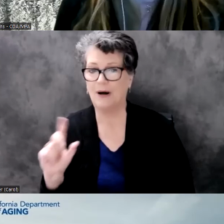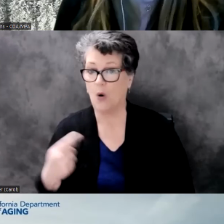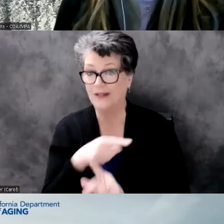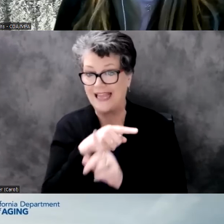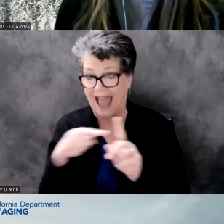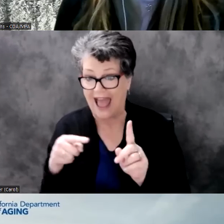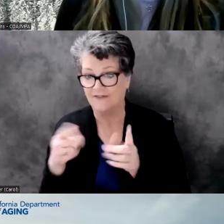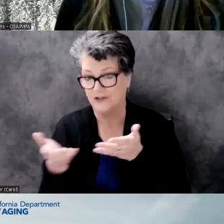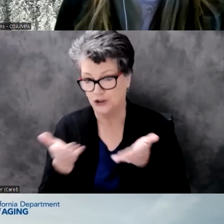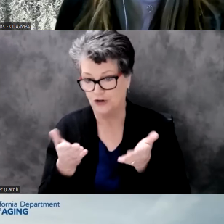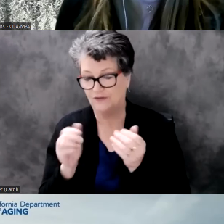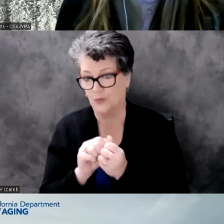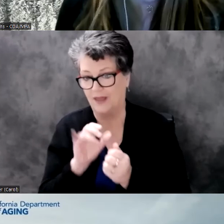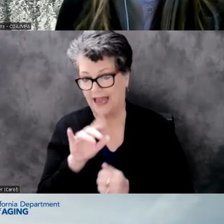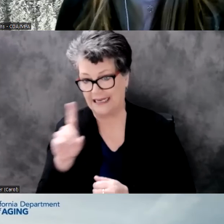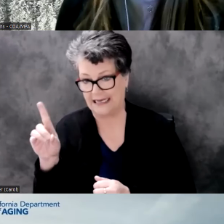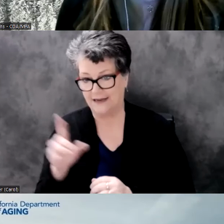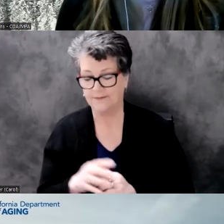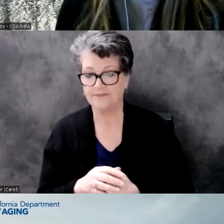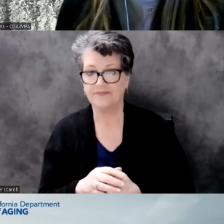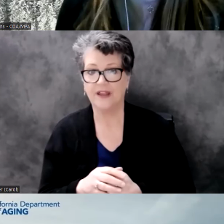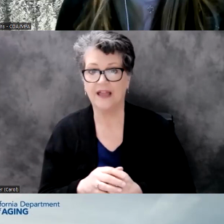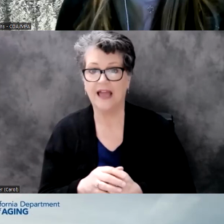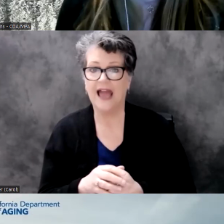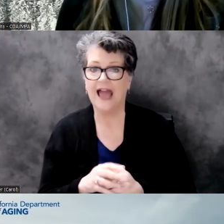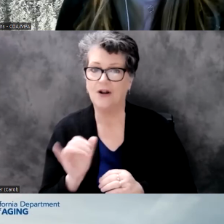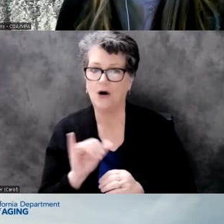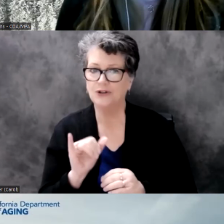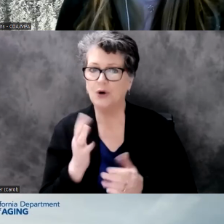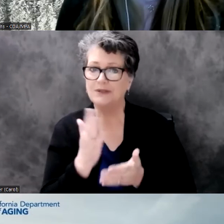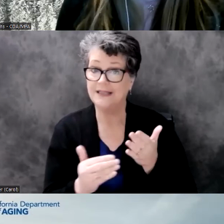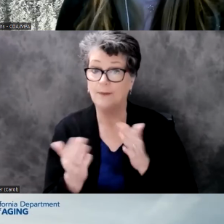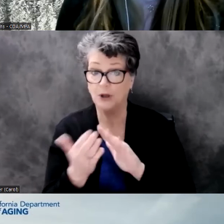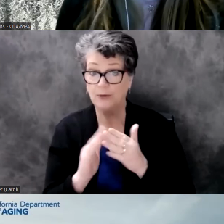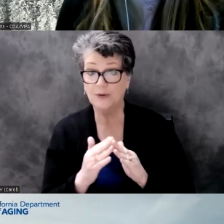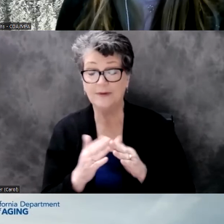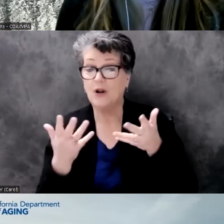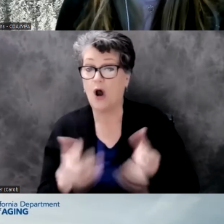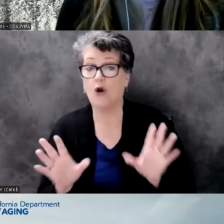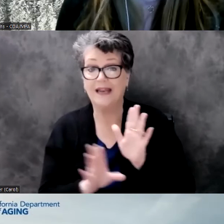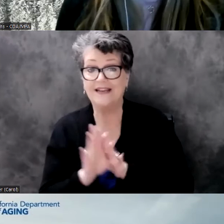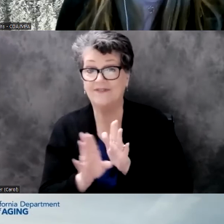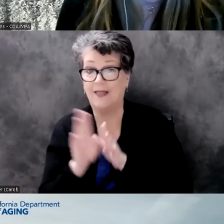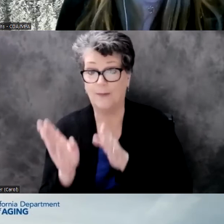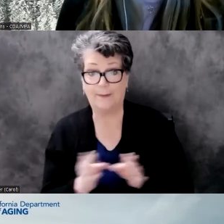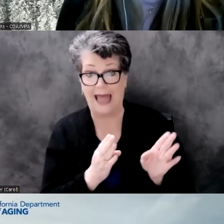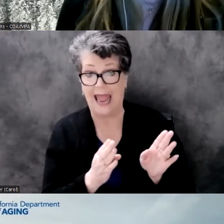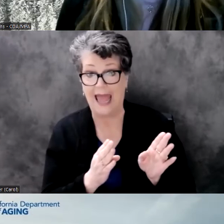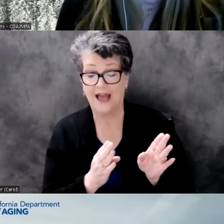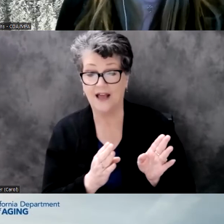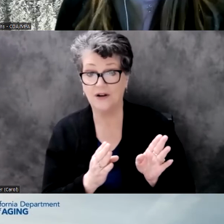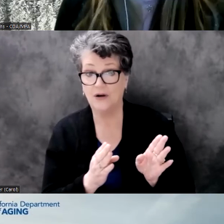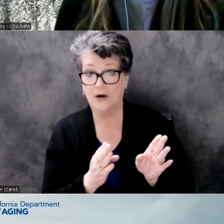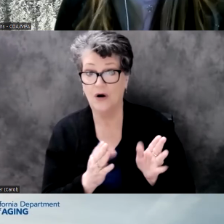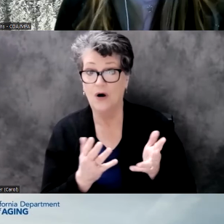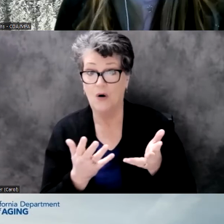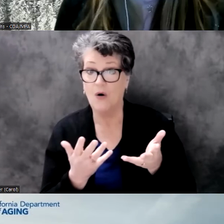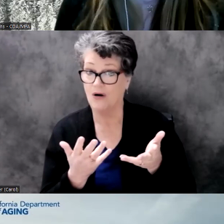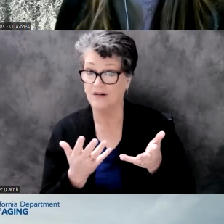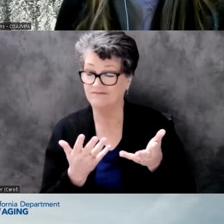IDD. And Carly Pacheco says, some communities may have already been able to develop a plan or have made significant